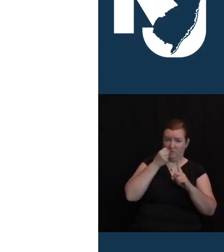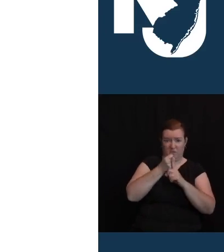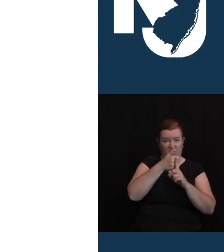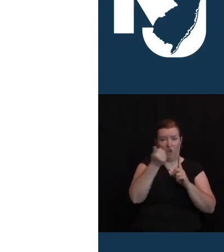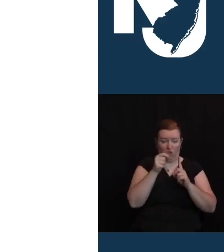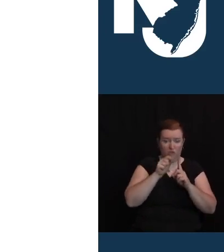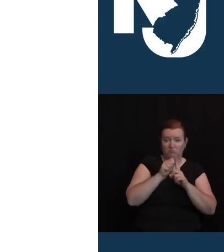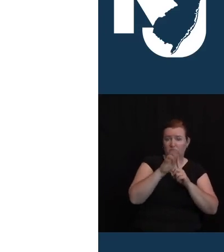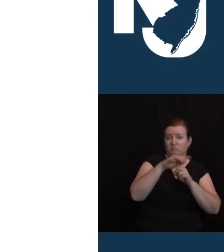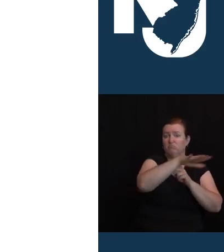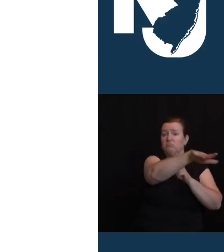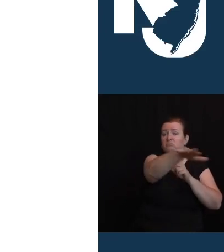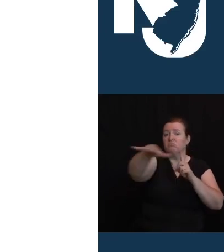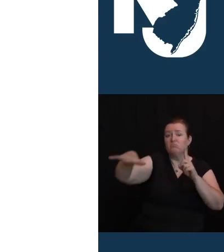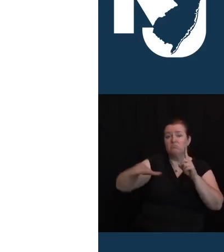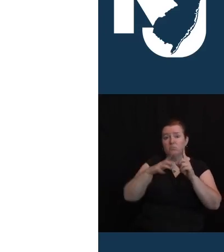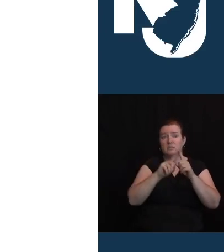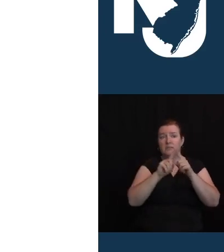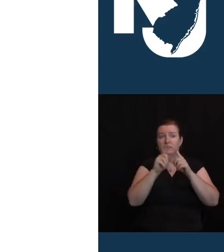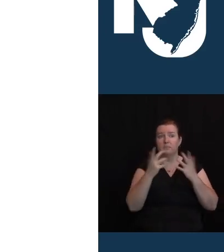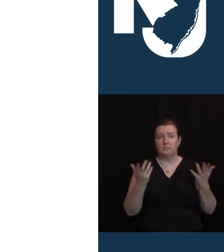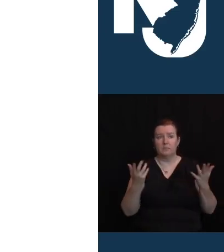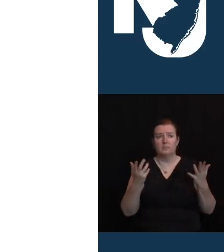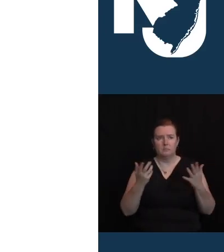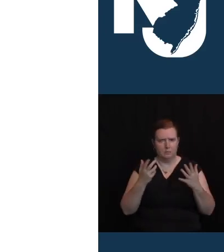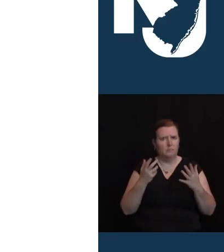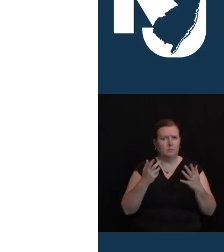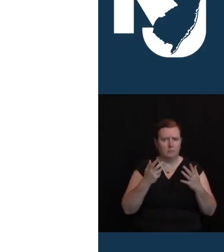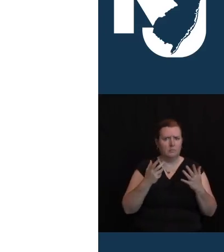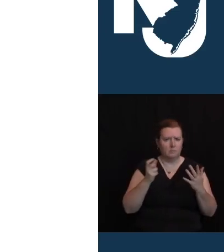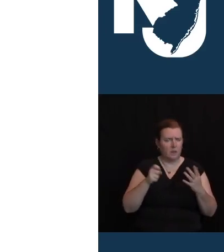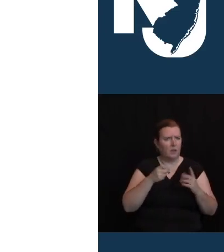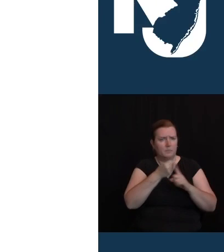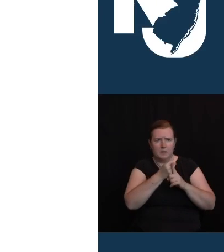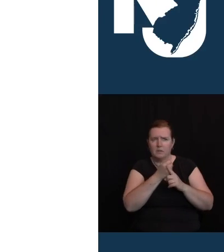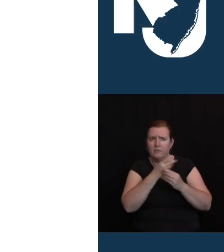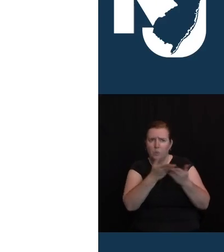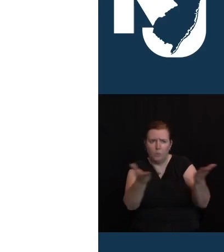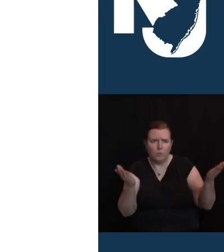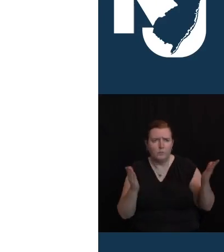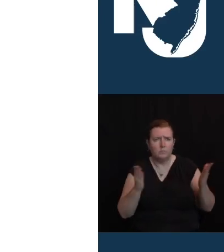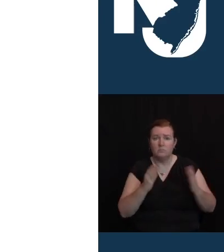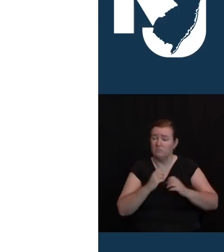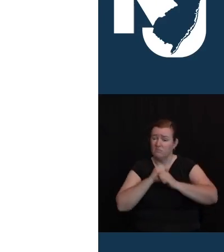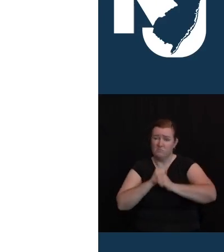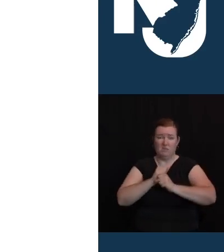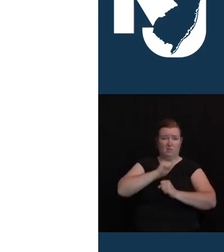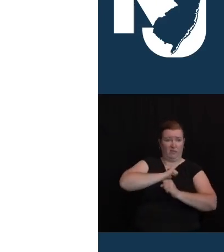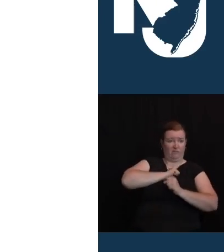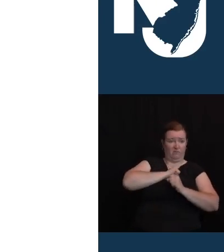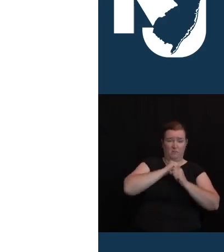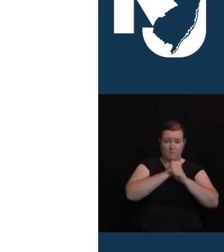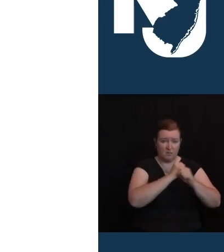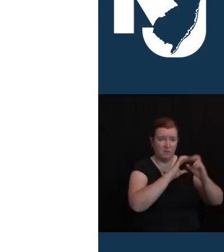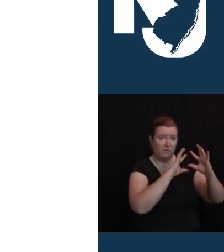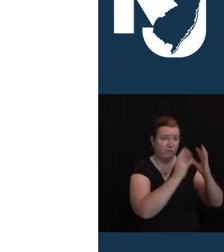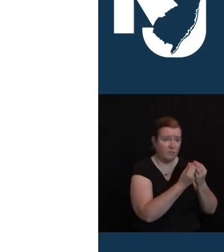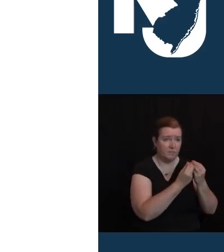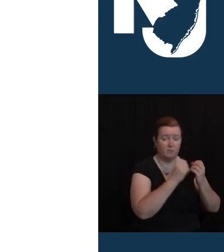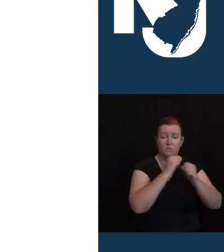work together to protect not only ourselves, but our families and our community at large to get through this